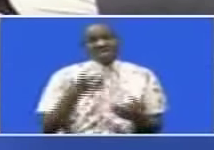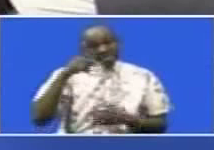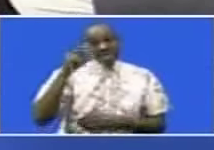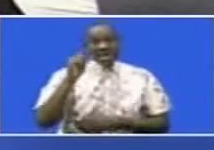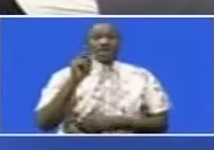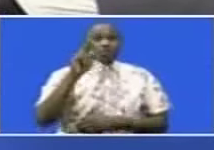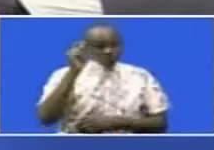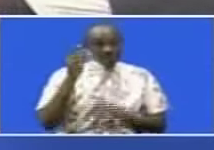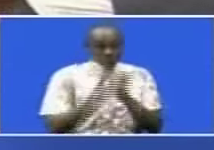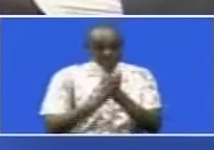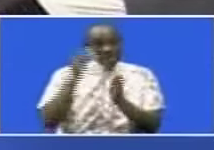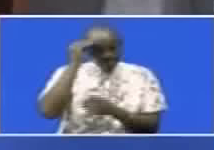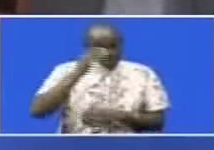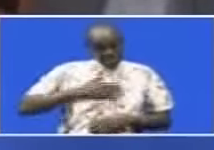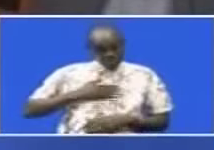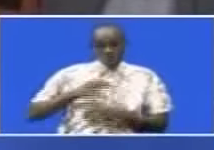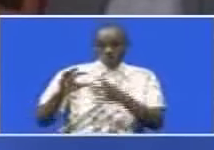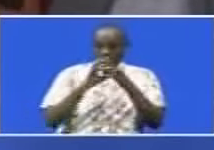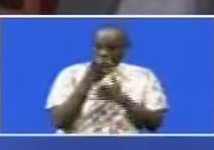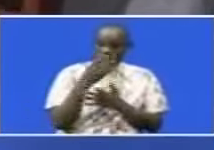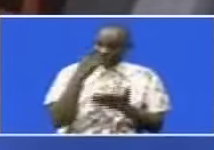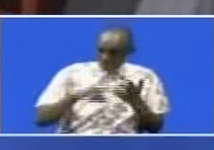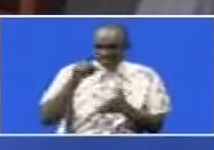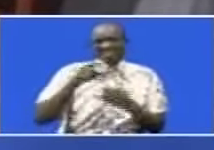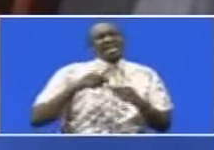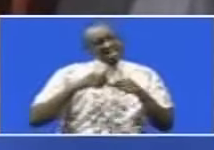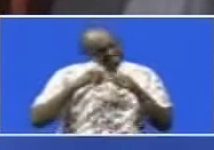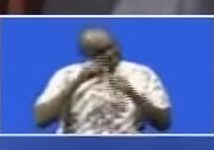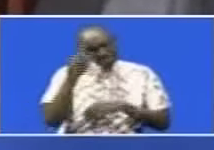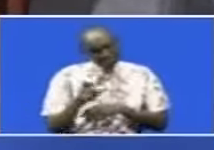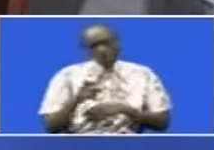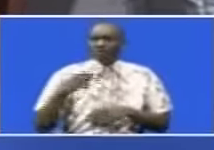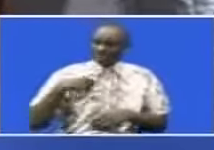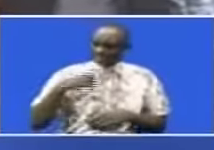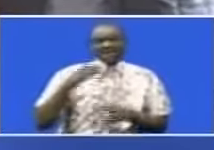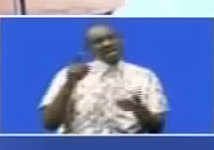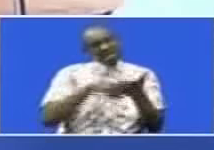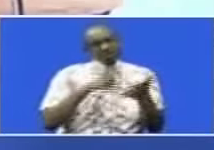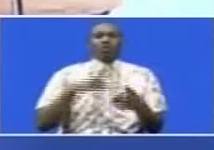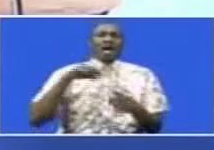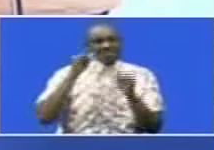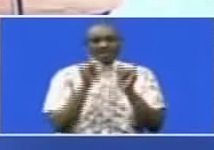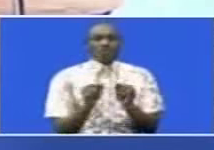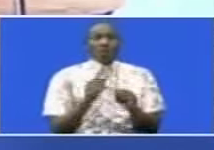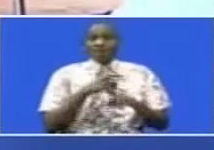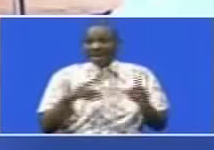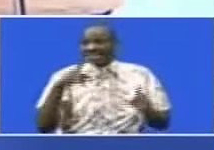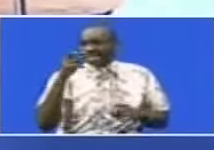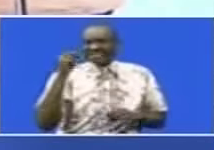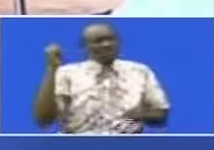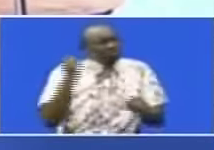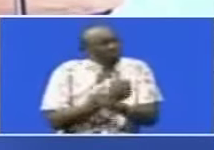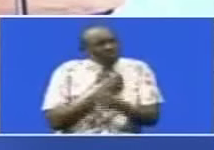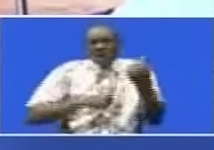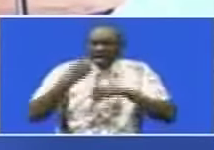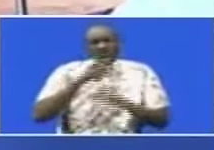the Limuyetu Coalition have called for the cancellation of the ongoing exam and resetting of credible exams. But NEC insists it cannot take such